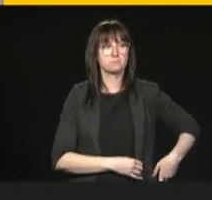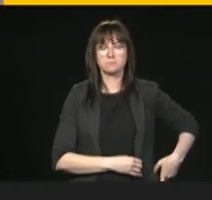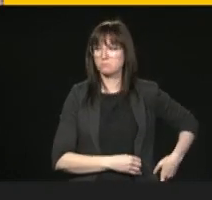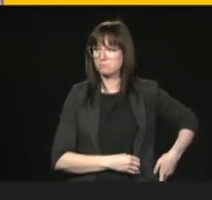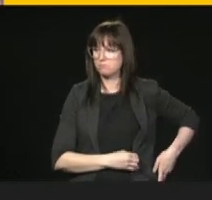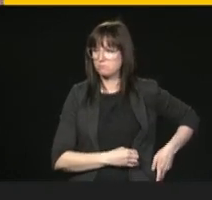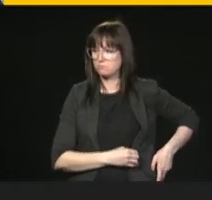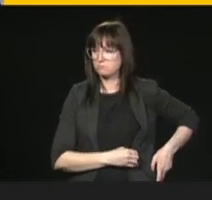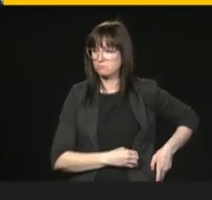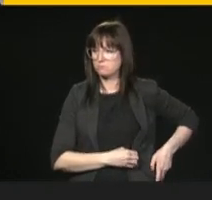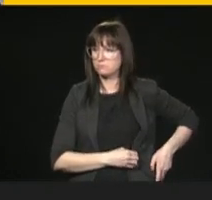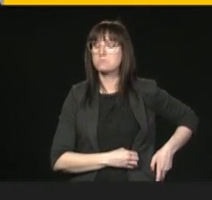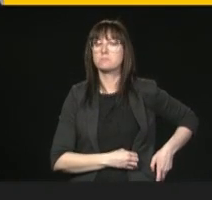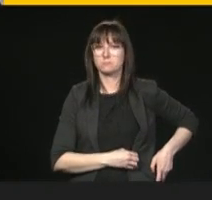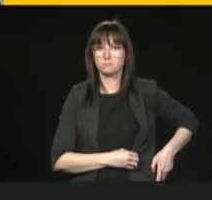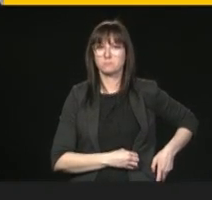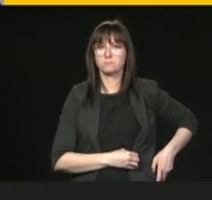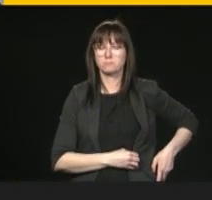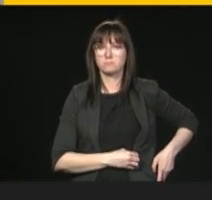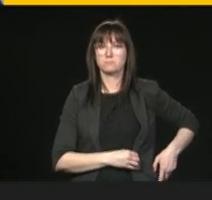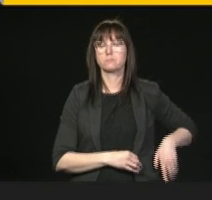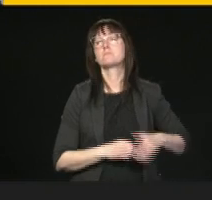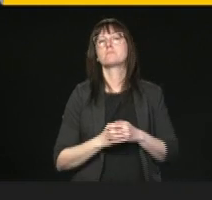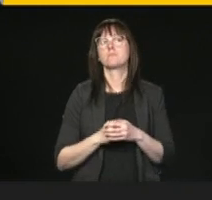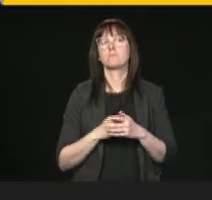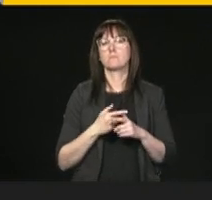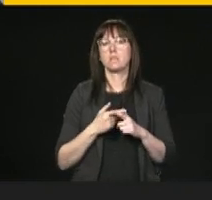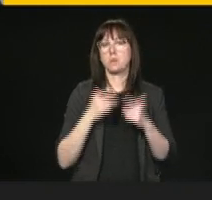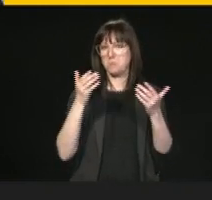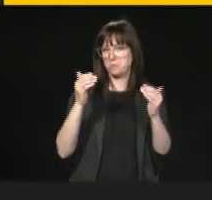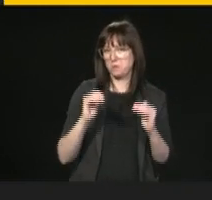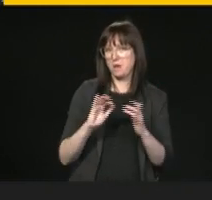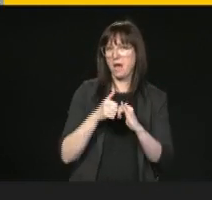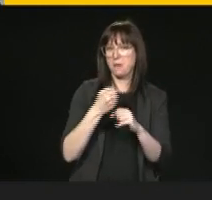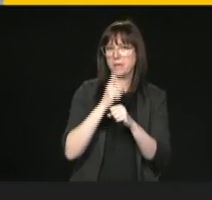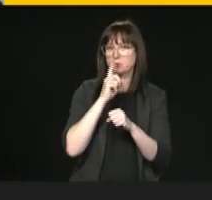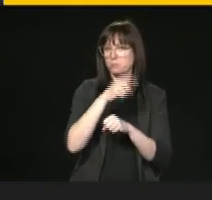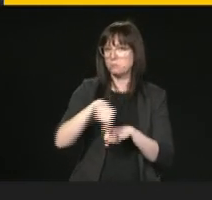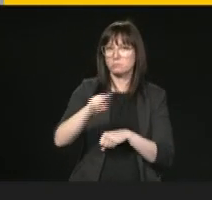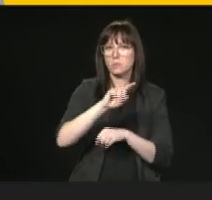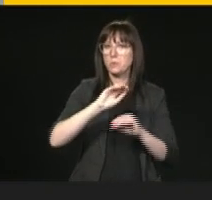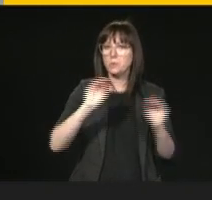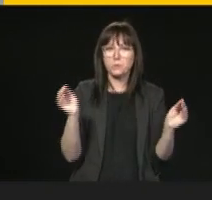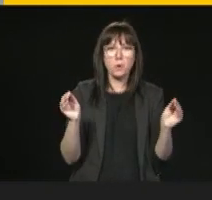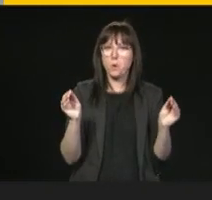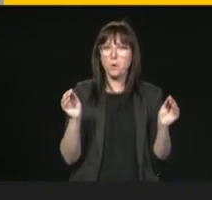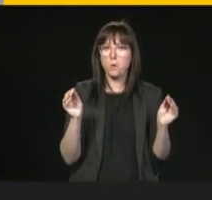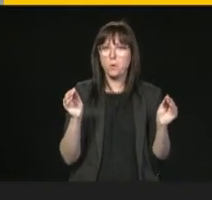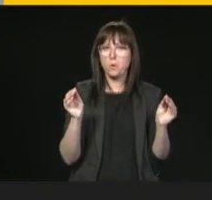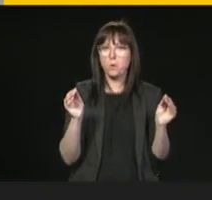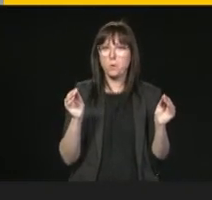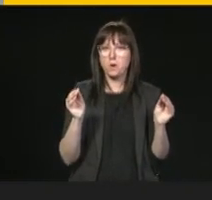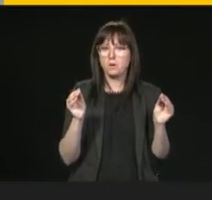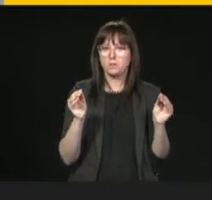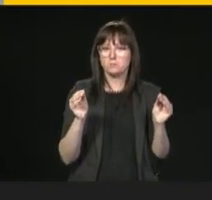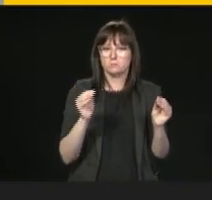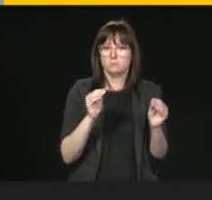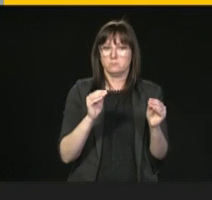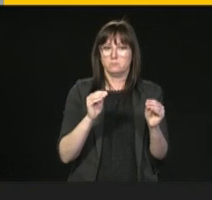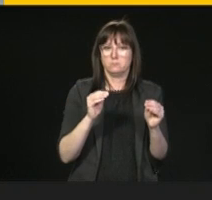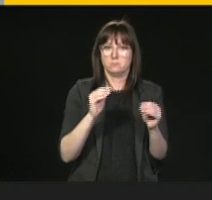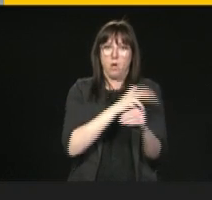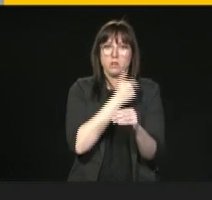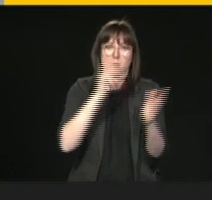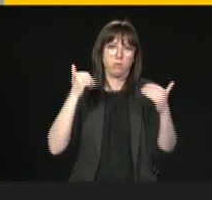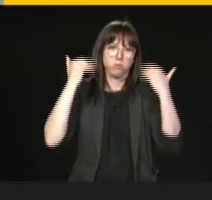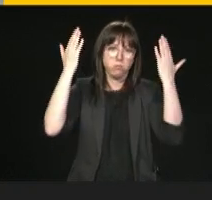That's the next step in terms of making sure that we don't add to the surge. The surge might be what happened a few weeks ago, and the measure we're putting